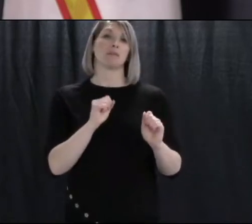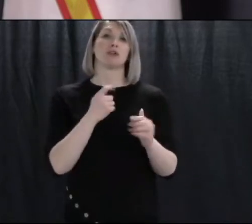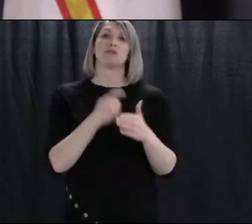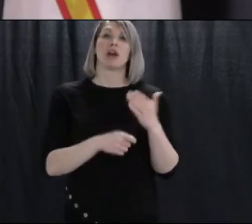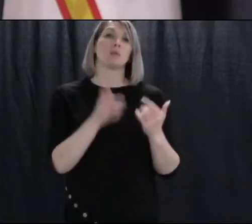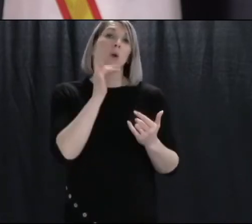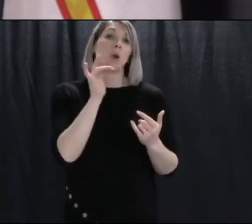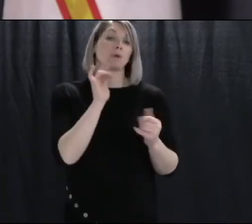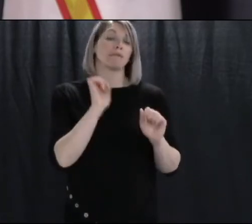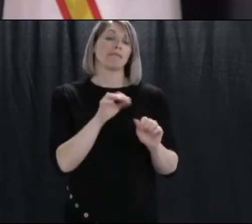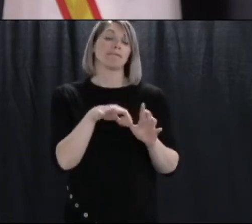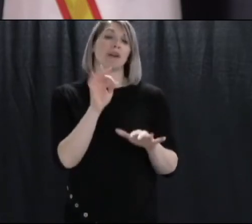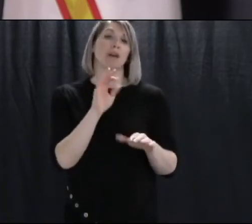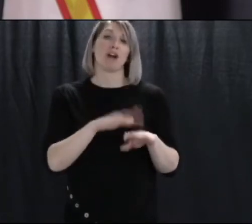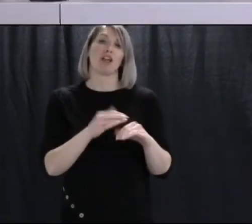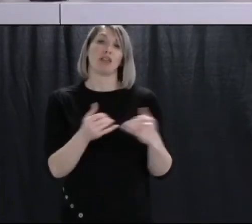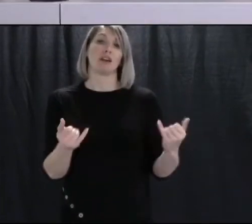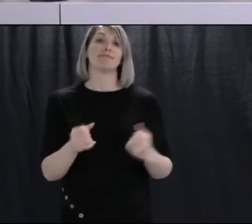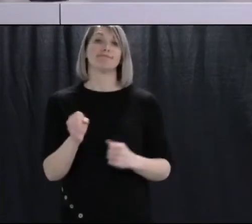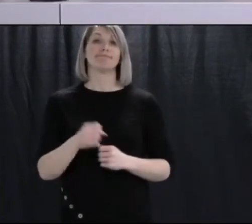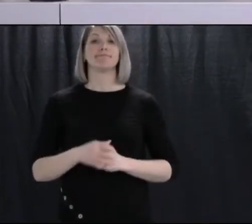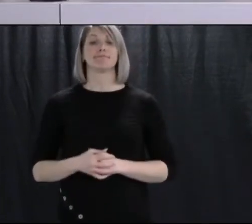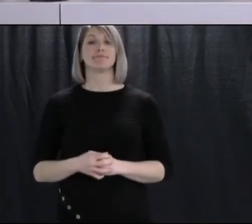reporting forms.